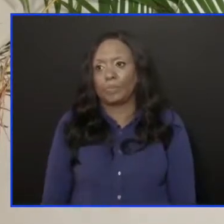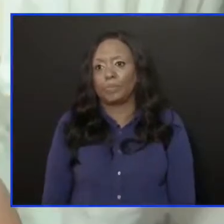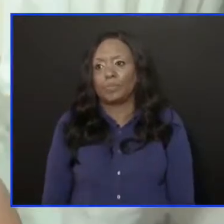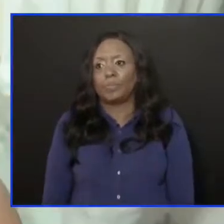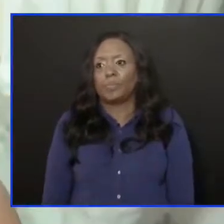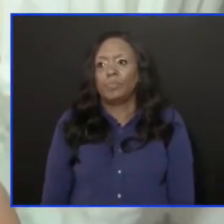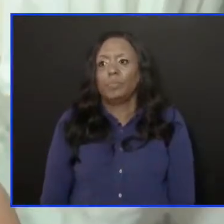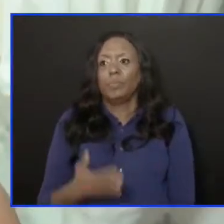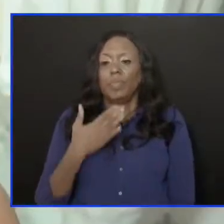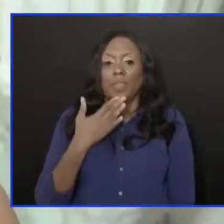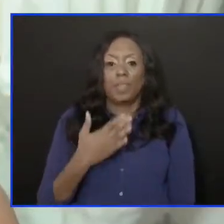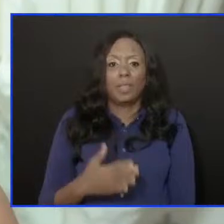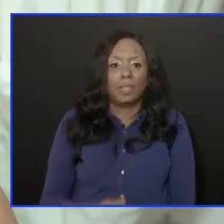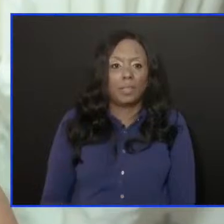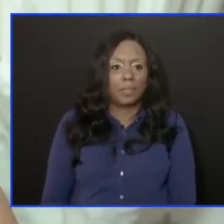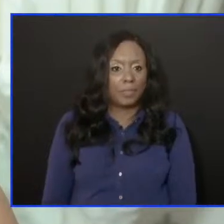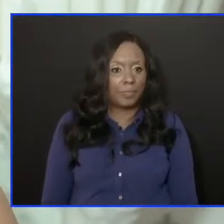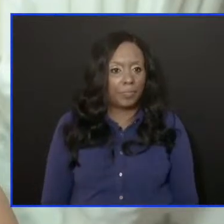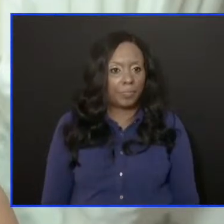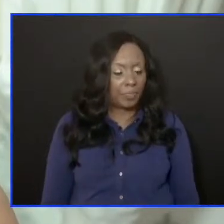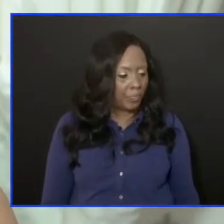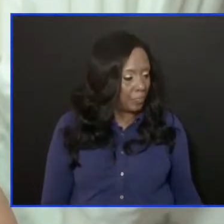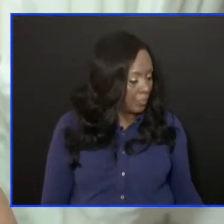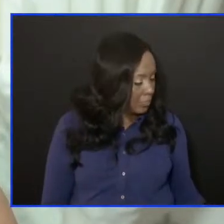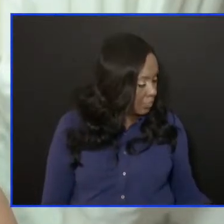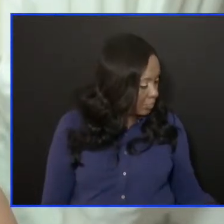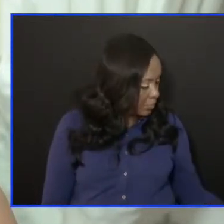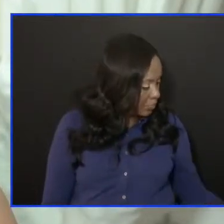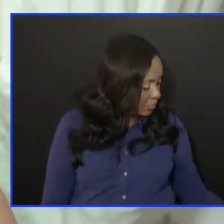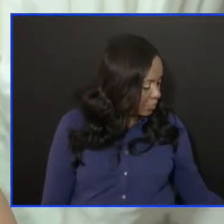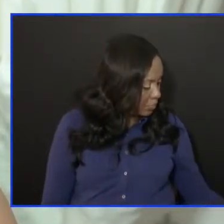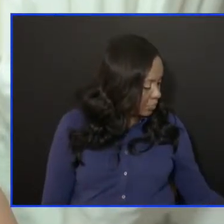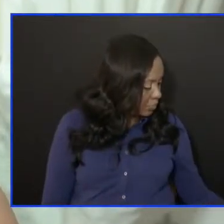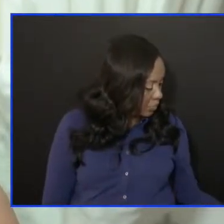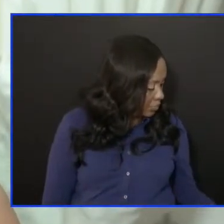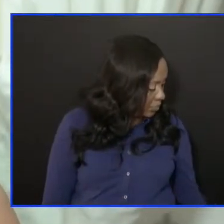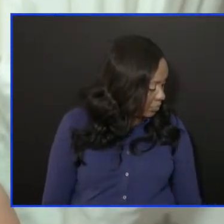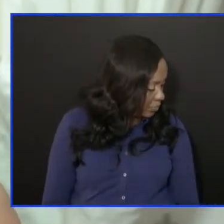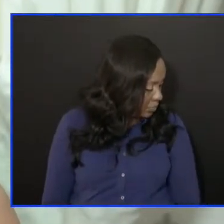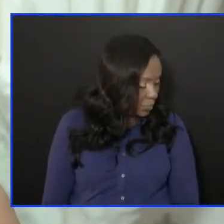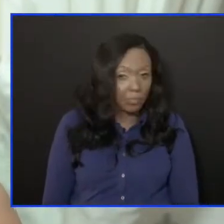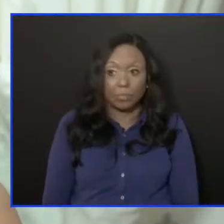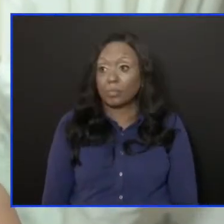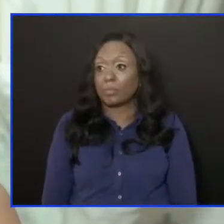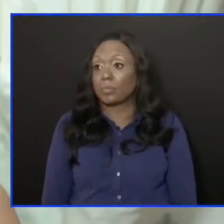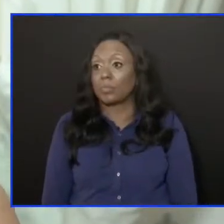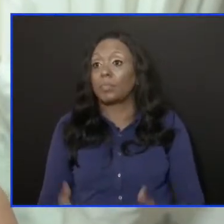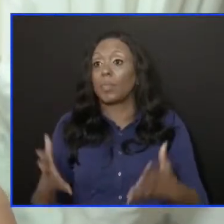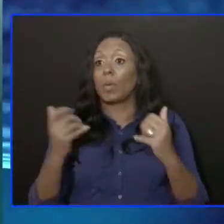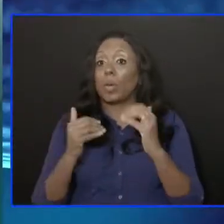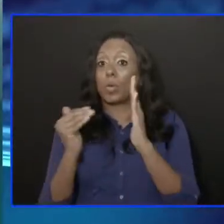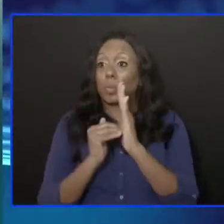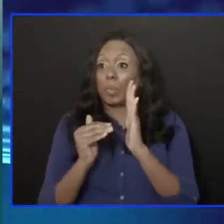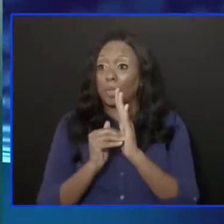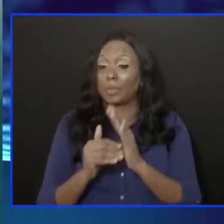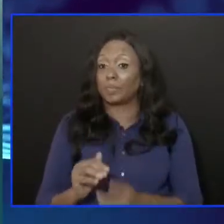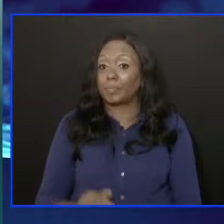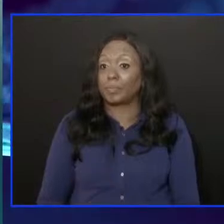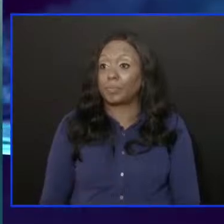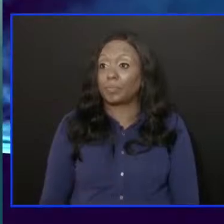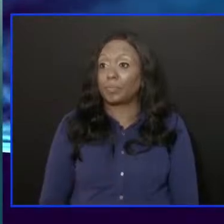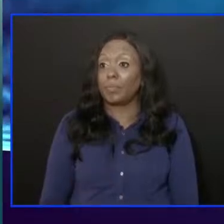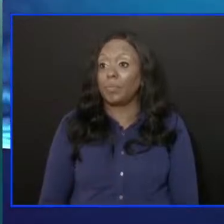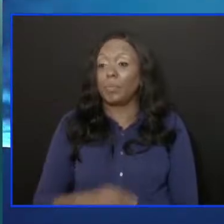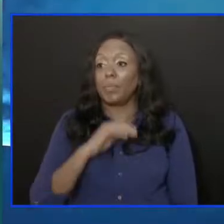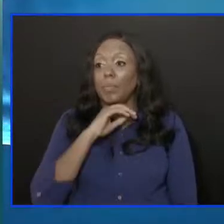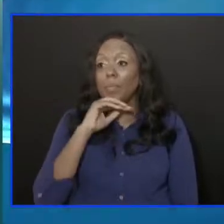Thank you, Dr. Williams. Barry, would you care to repeat your question for the benefit of Dr. Ford, if you could? Right, Dr. Ford, I was telling you, thanks for